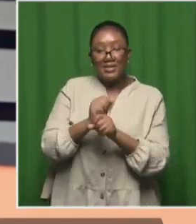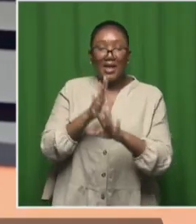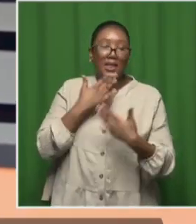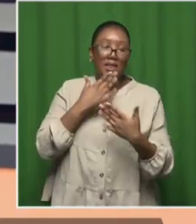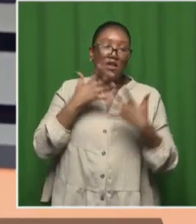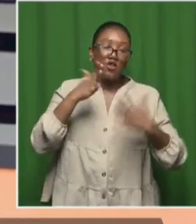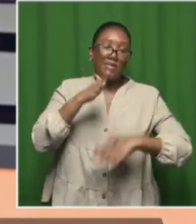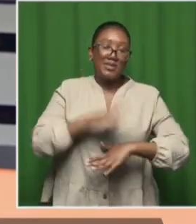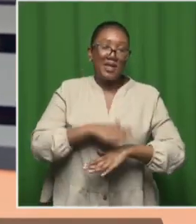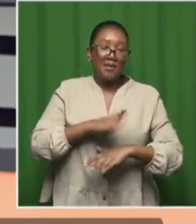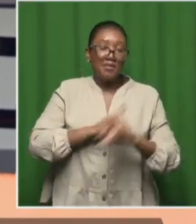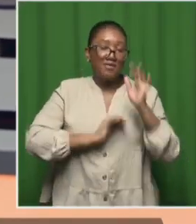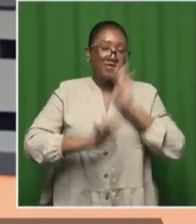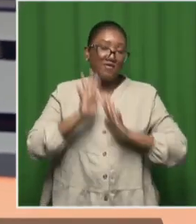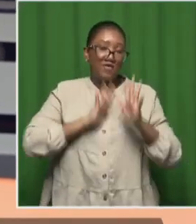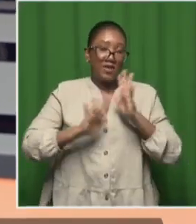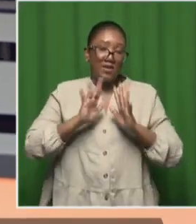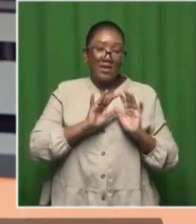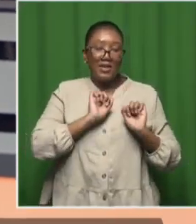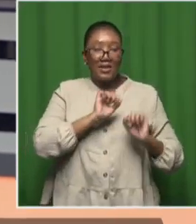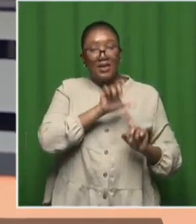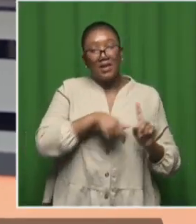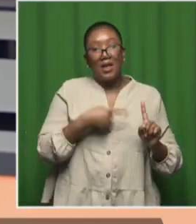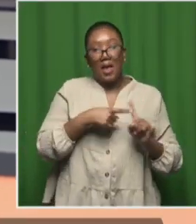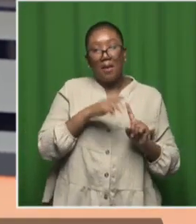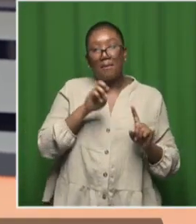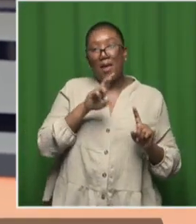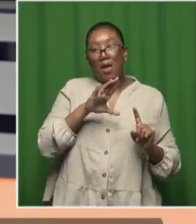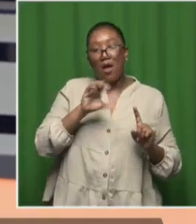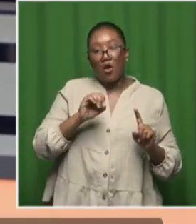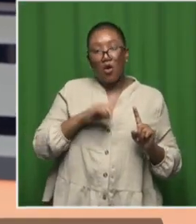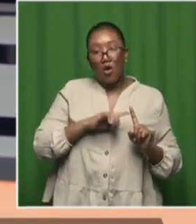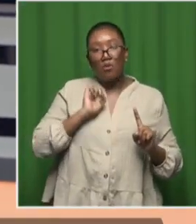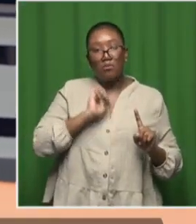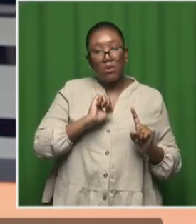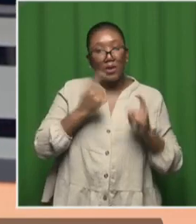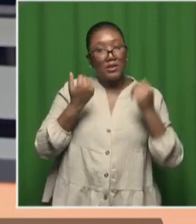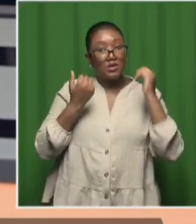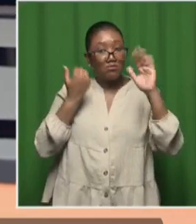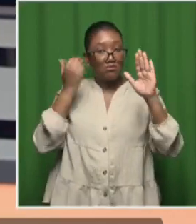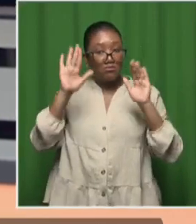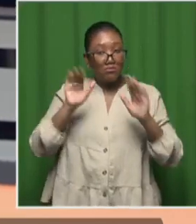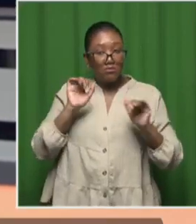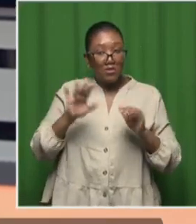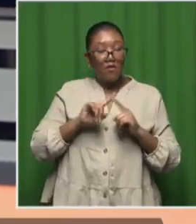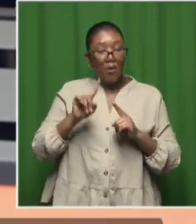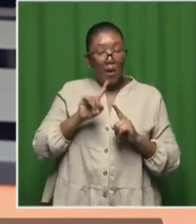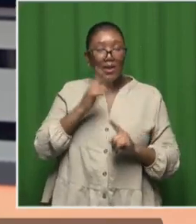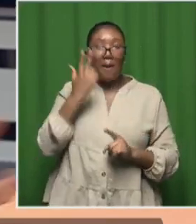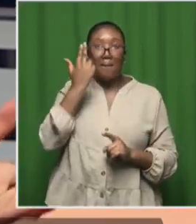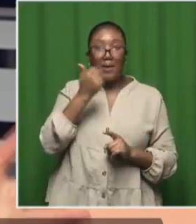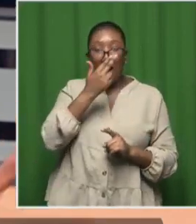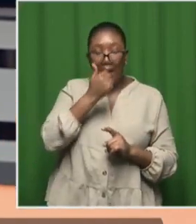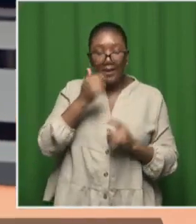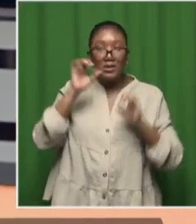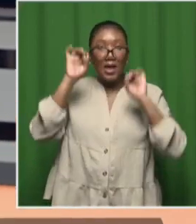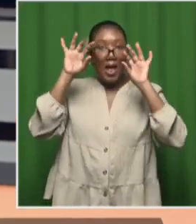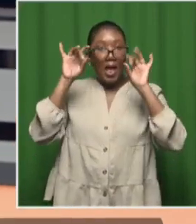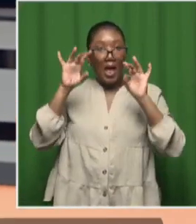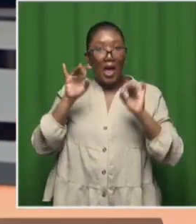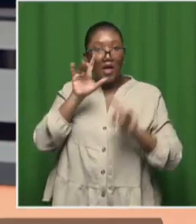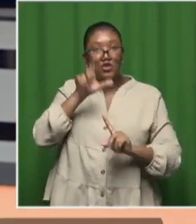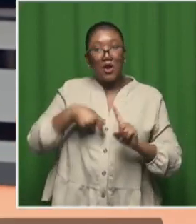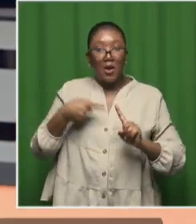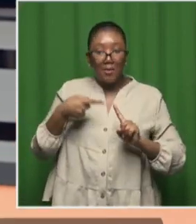this offering, in conversation with Berco Wilsenach this morning about his current exhibition, Extracts from the Blind Astronomer. As you mentioned, currently